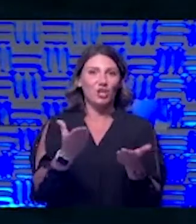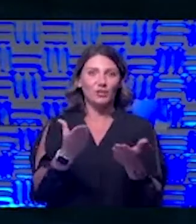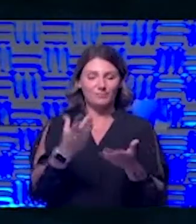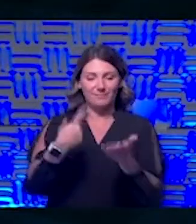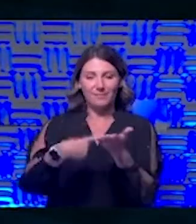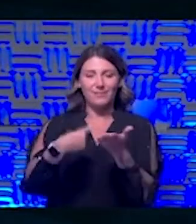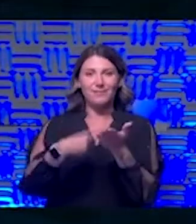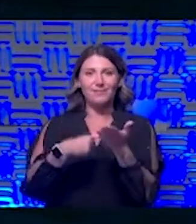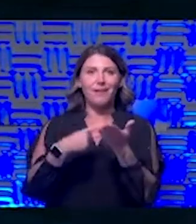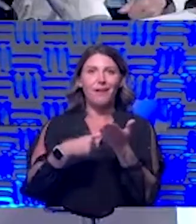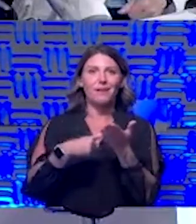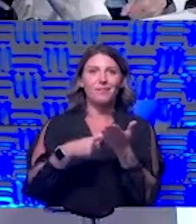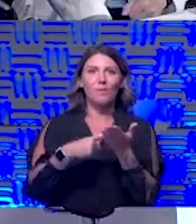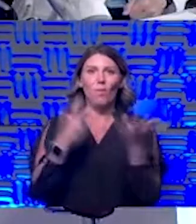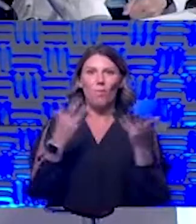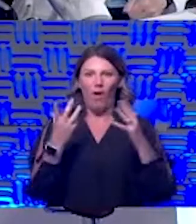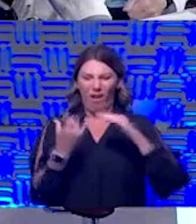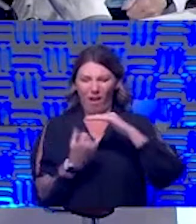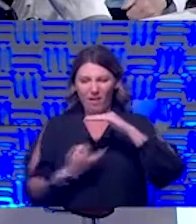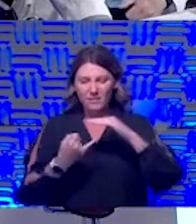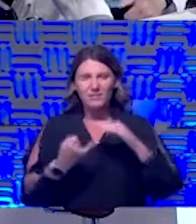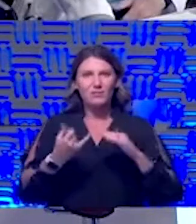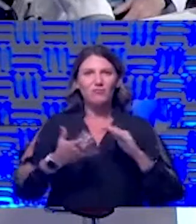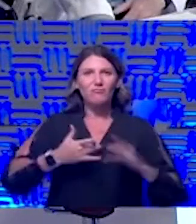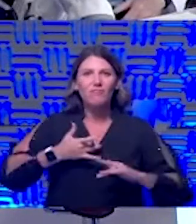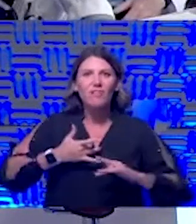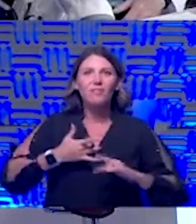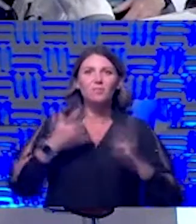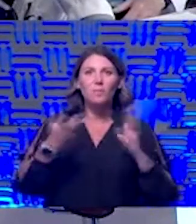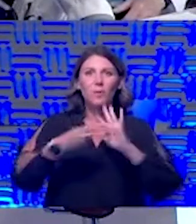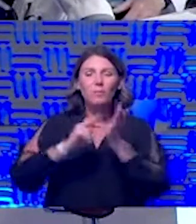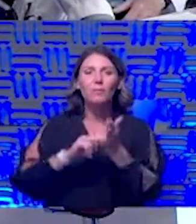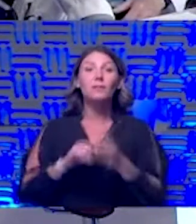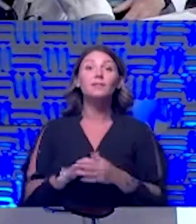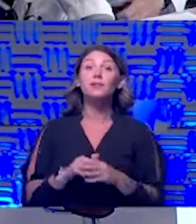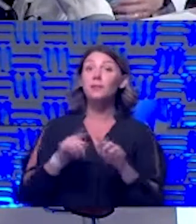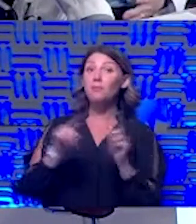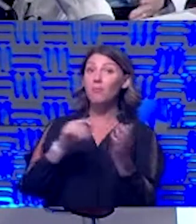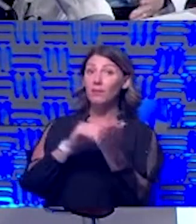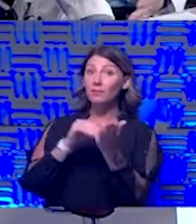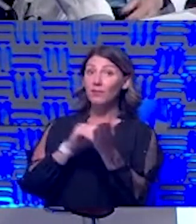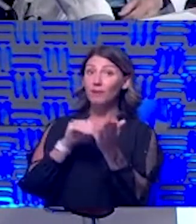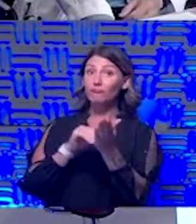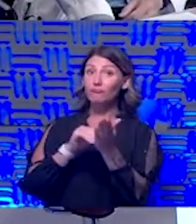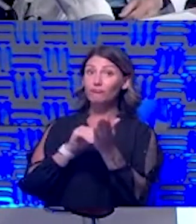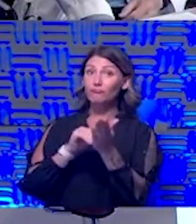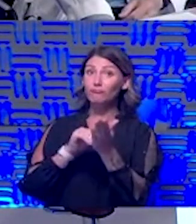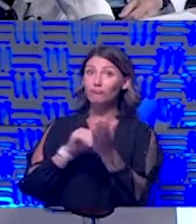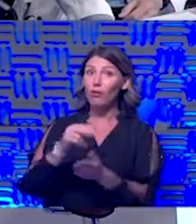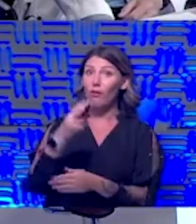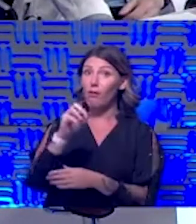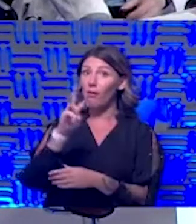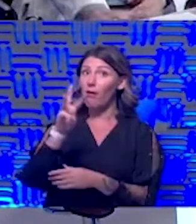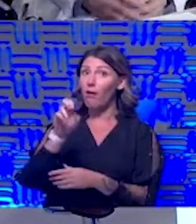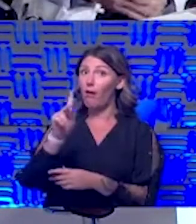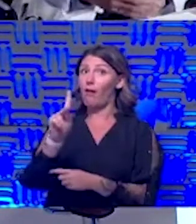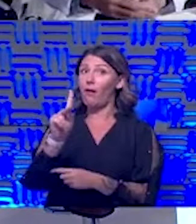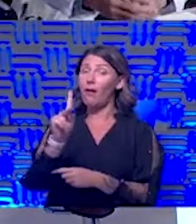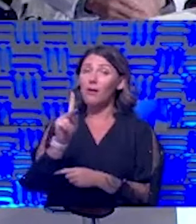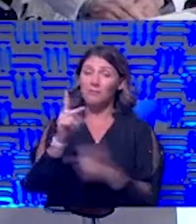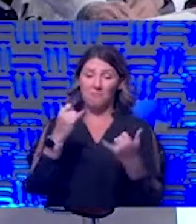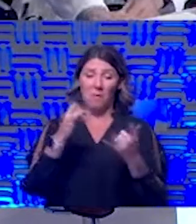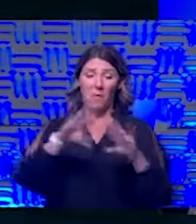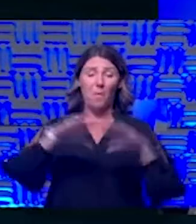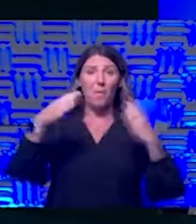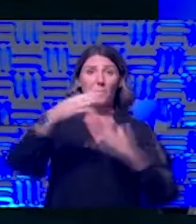from COVID-19. But Doc Hawk, we're back open again as a country, as a society. Things are starting to